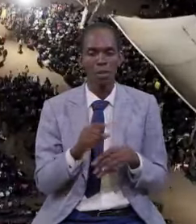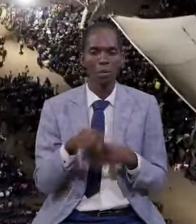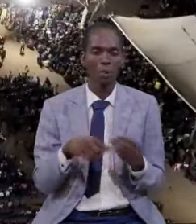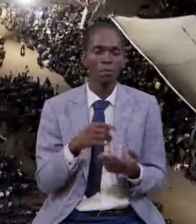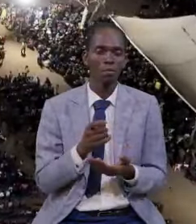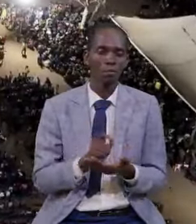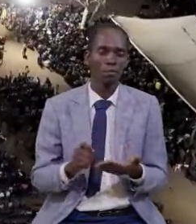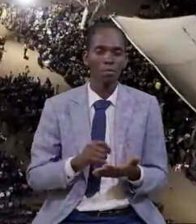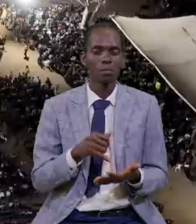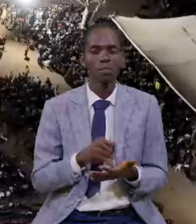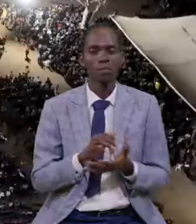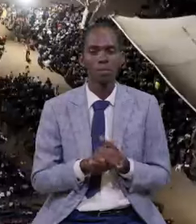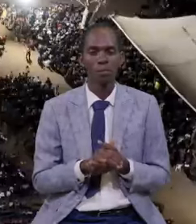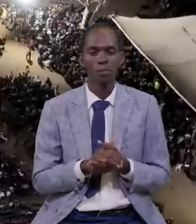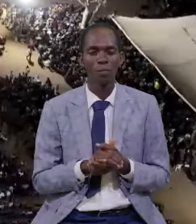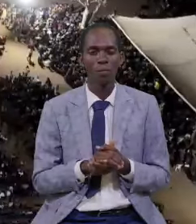Take down all the details.